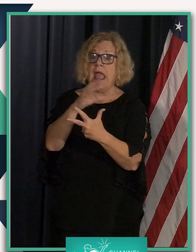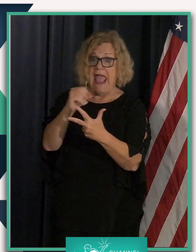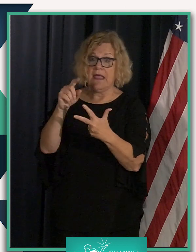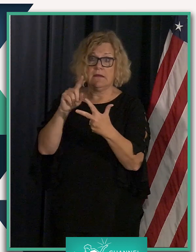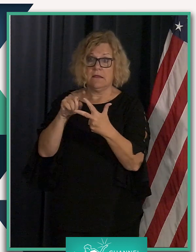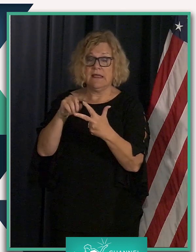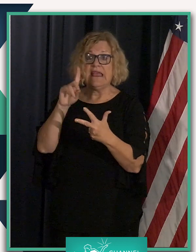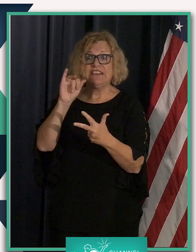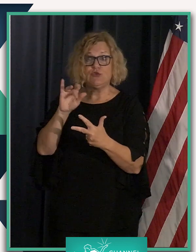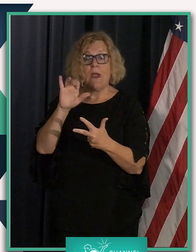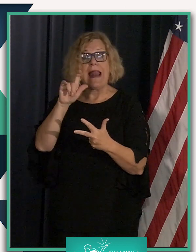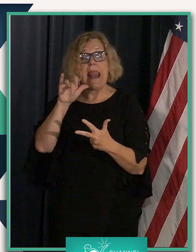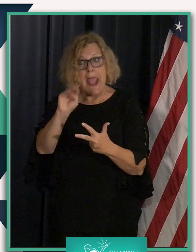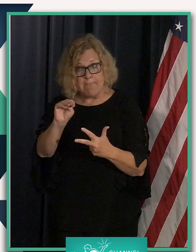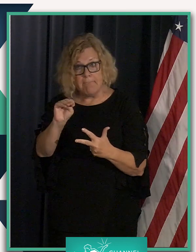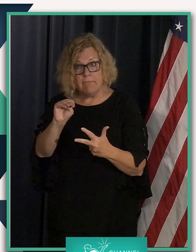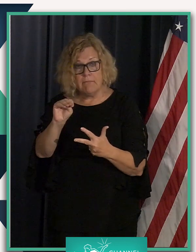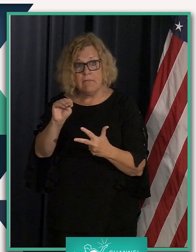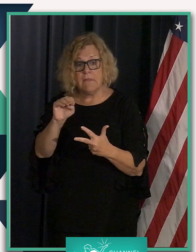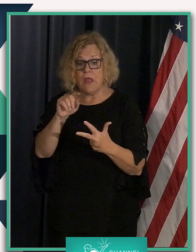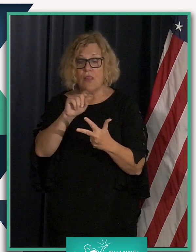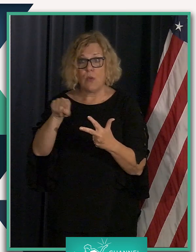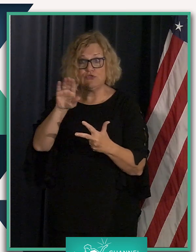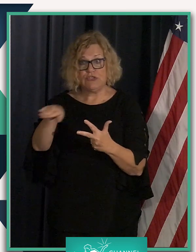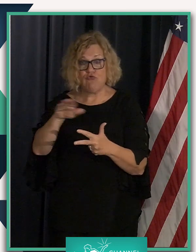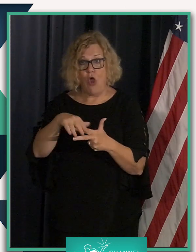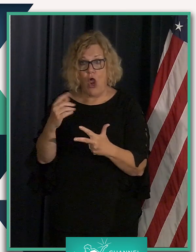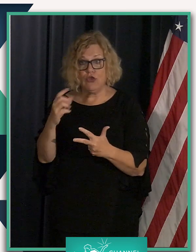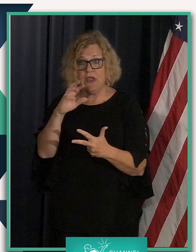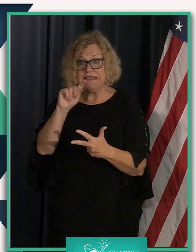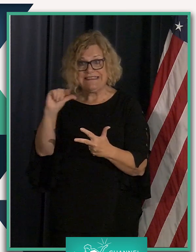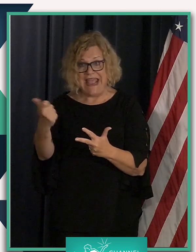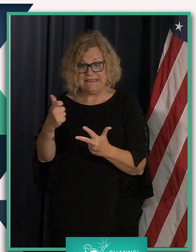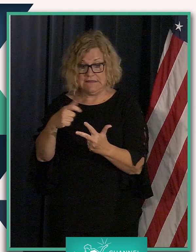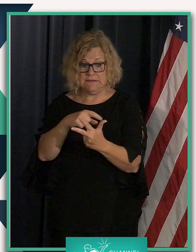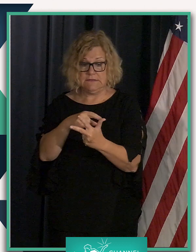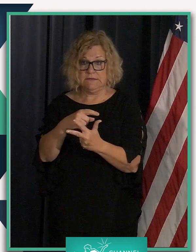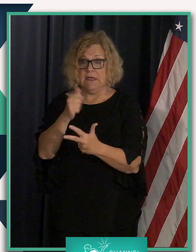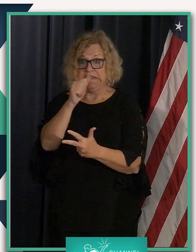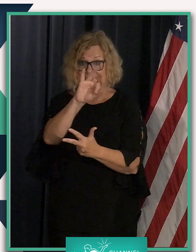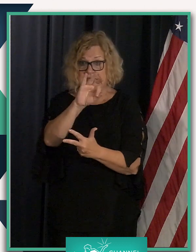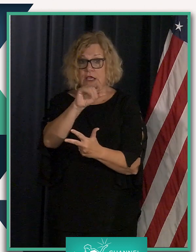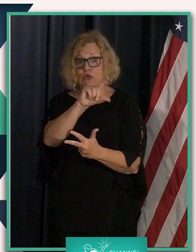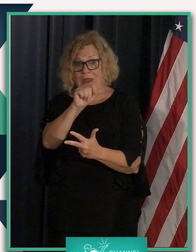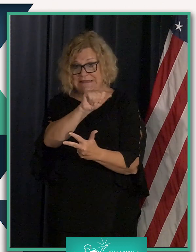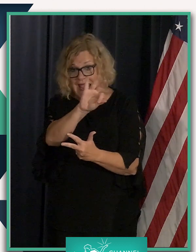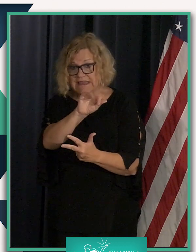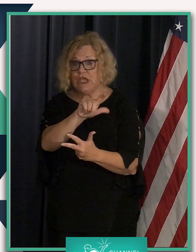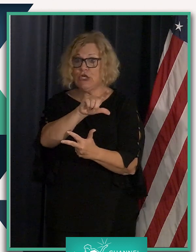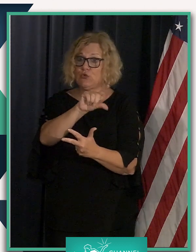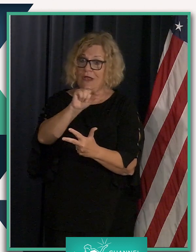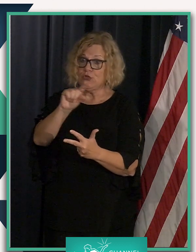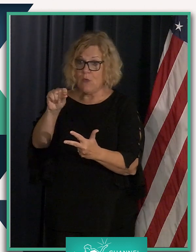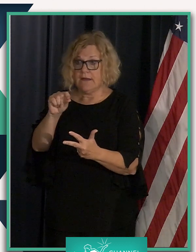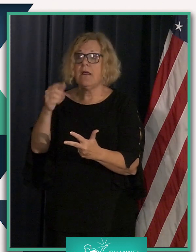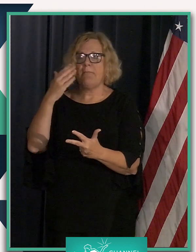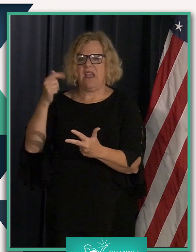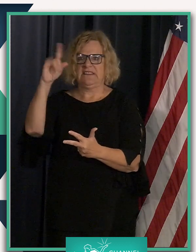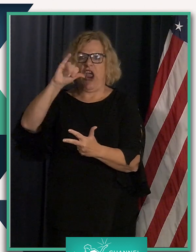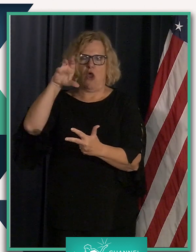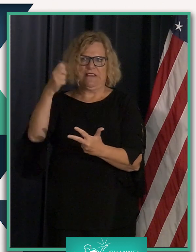you claim the children as dependents on your return? So the IRS has a record that you filed a tax and you claim those